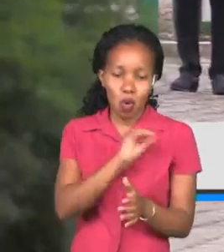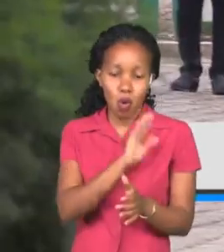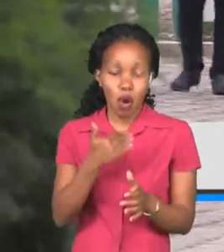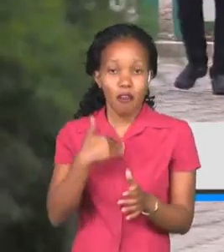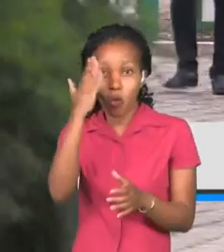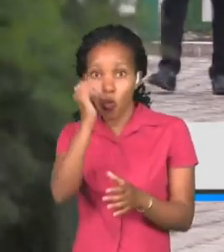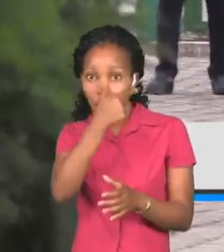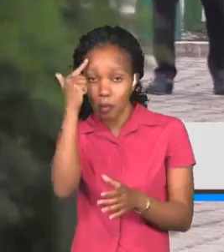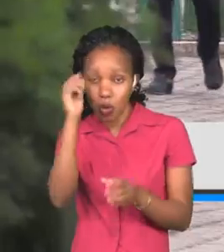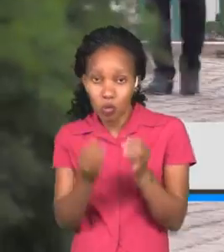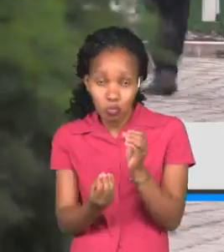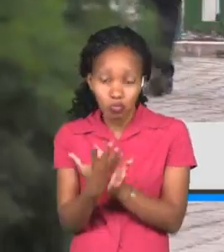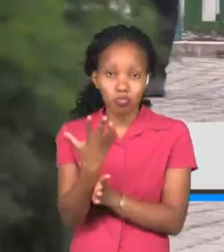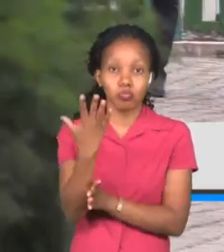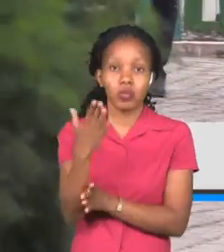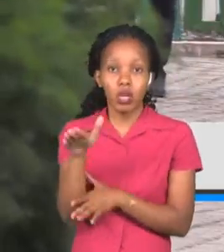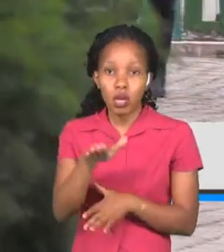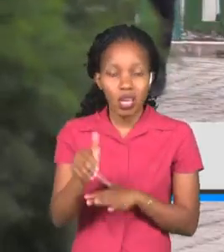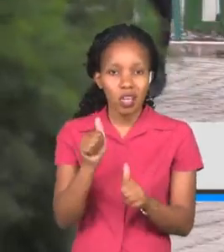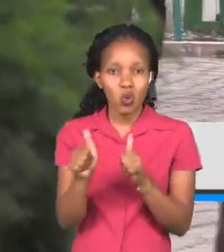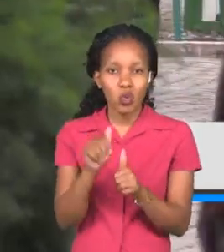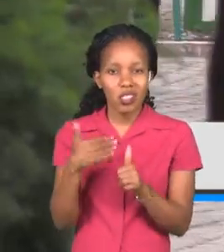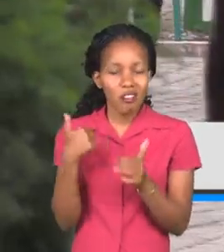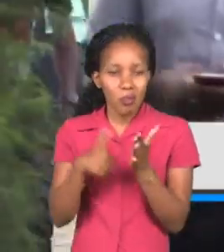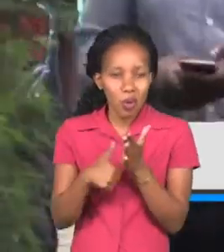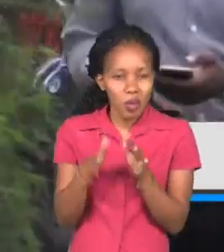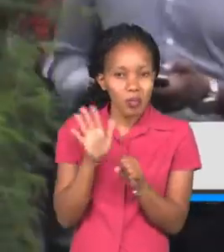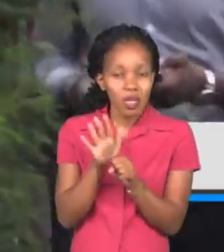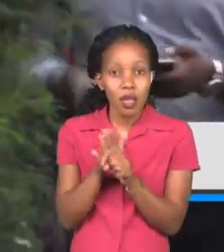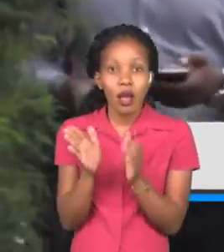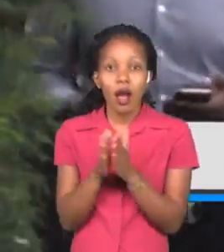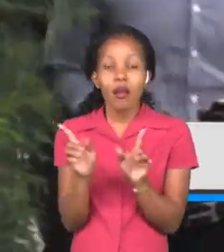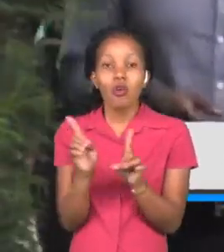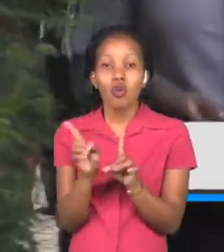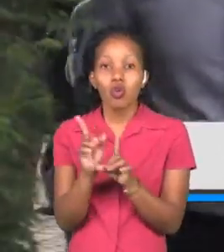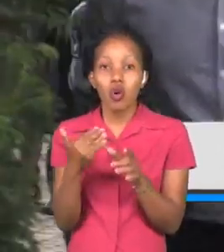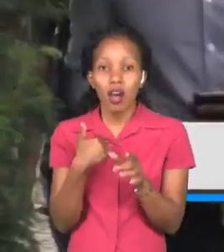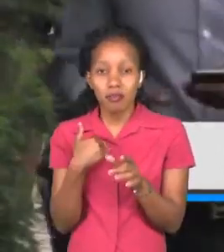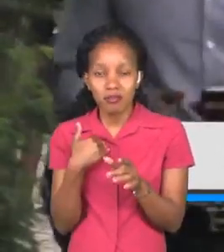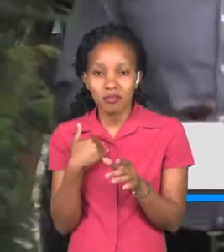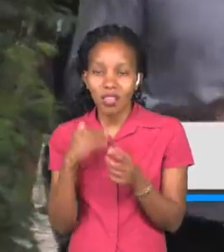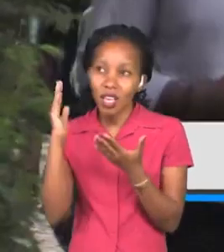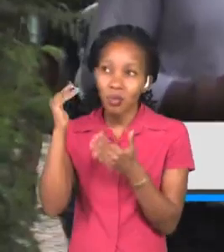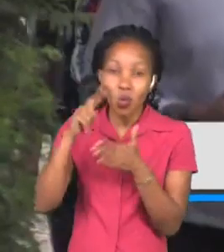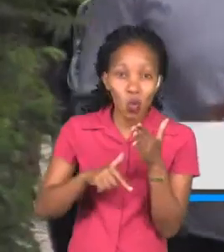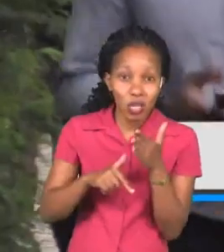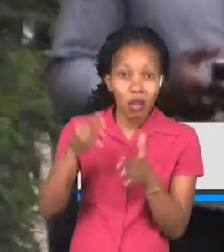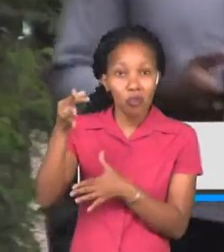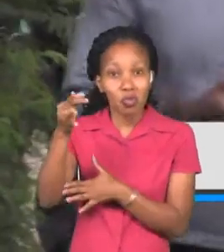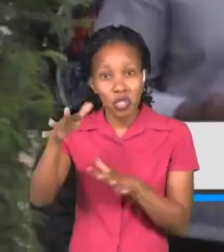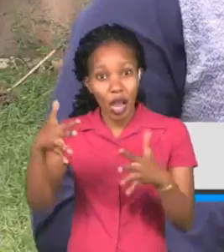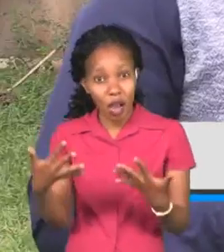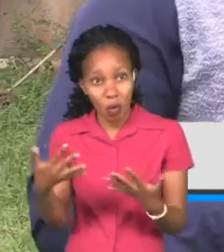having grown up in the shadow of unspeakable atrocities and carrying the weight of expectations of a brighter